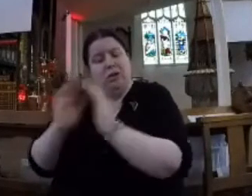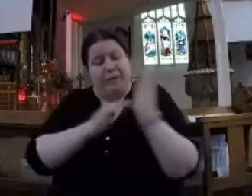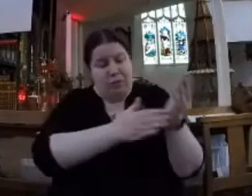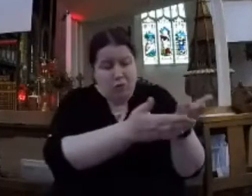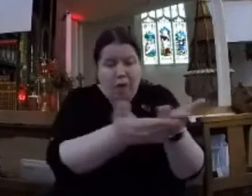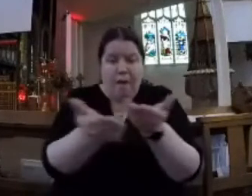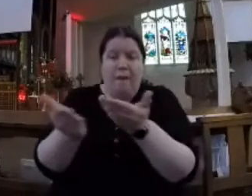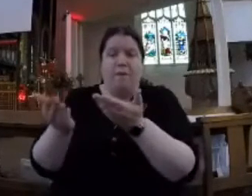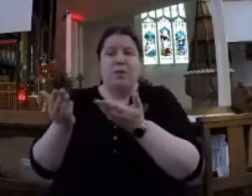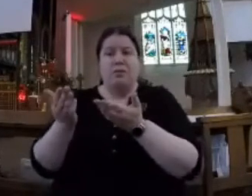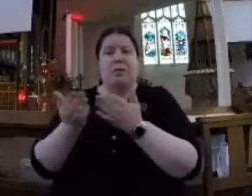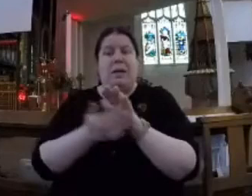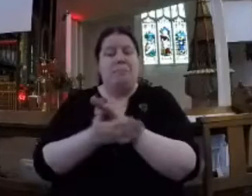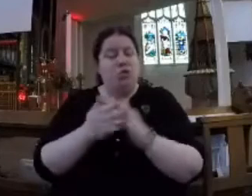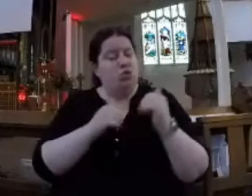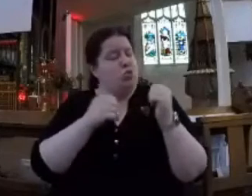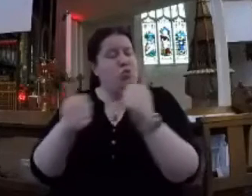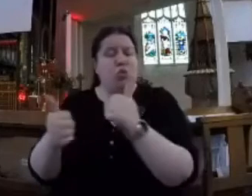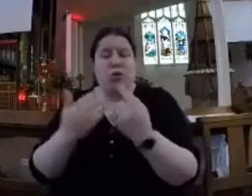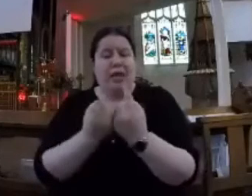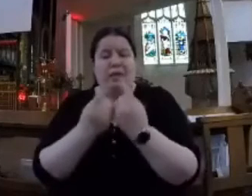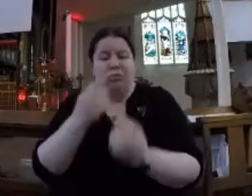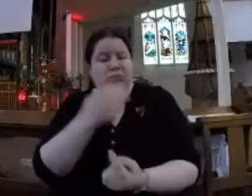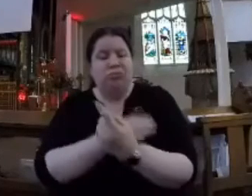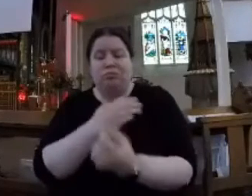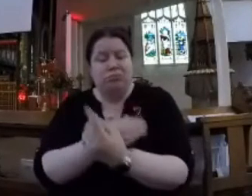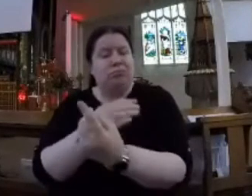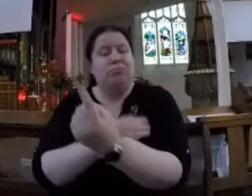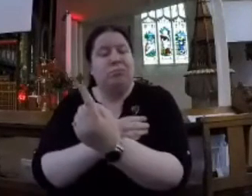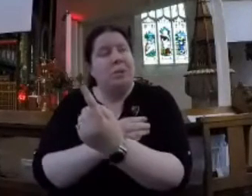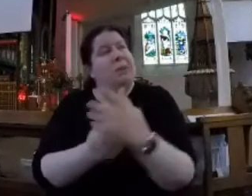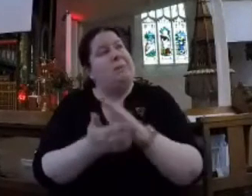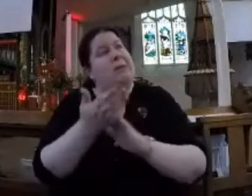and also the privilege of fullness of life with God.